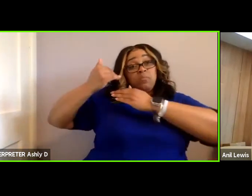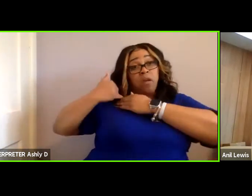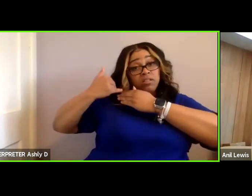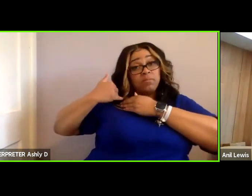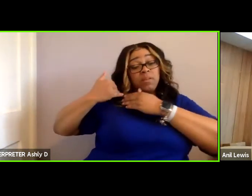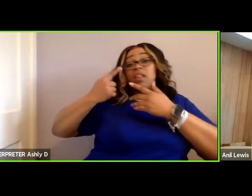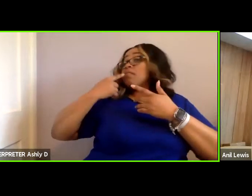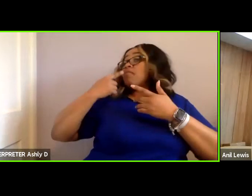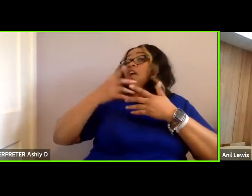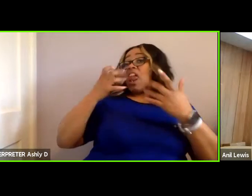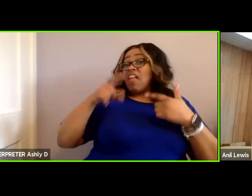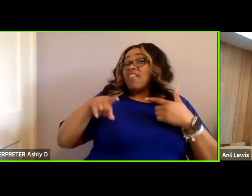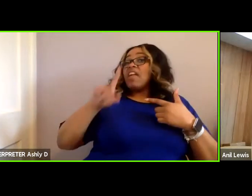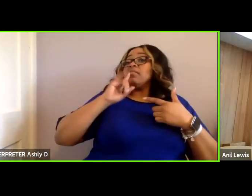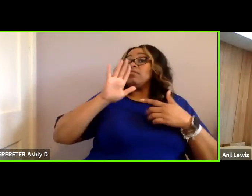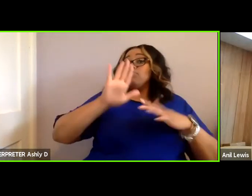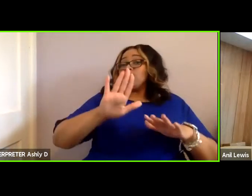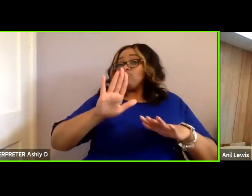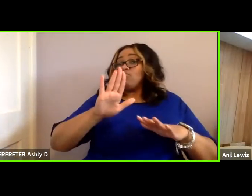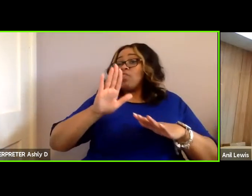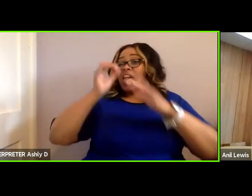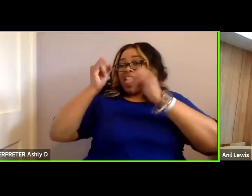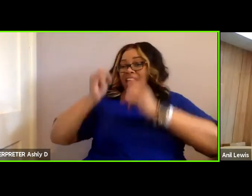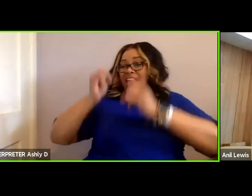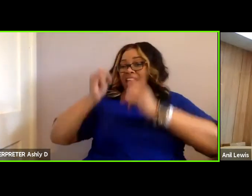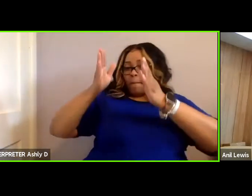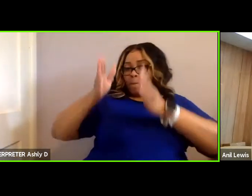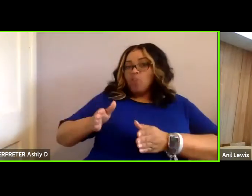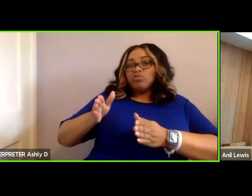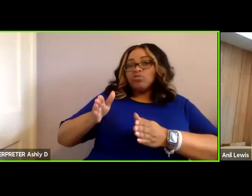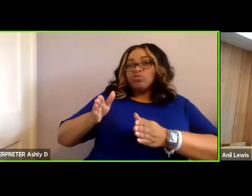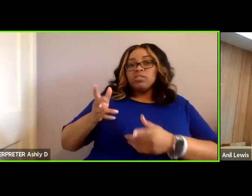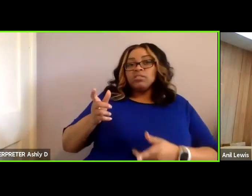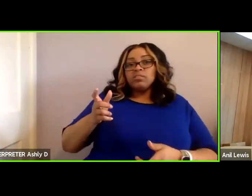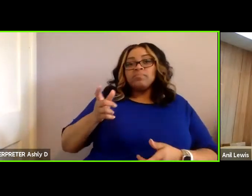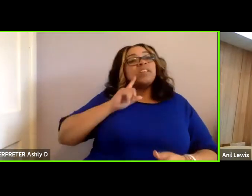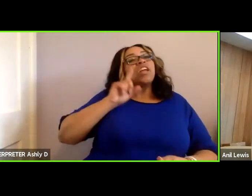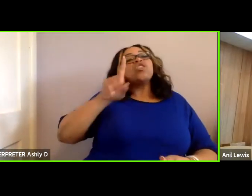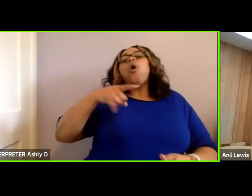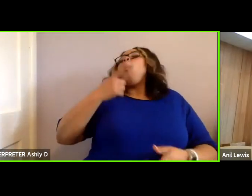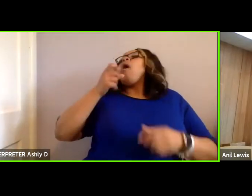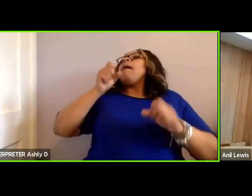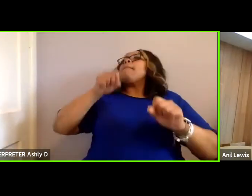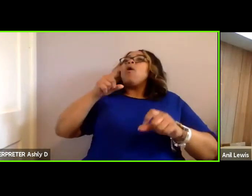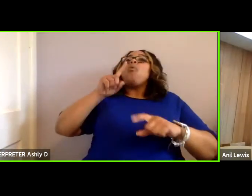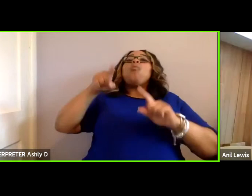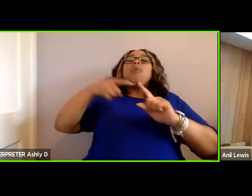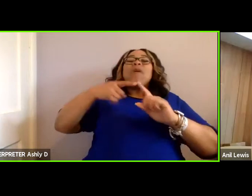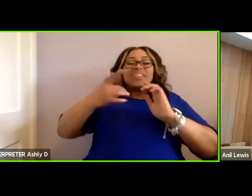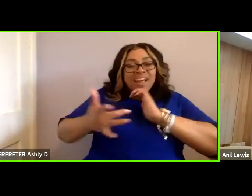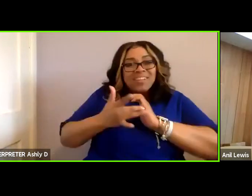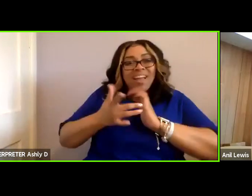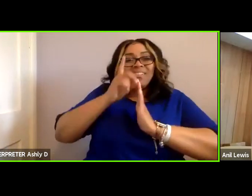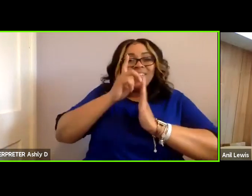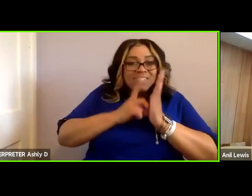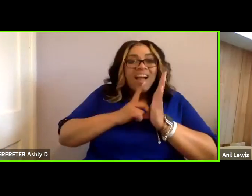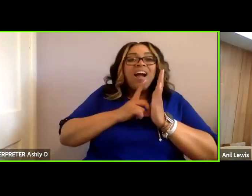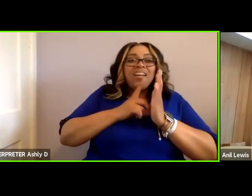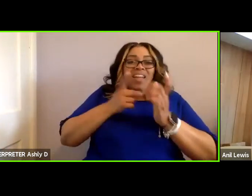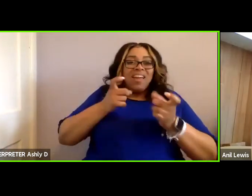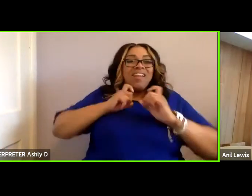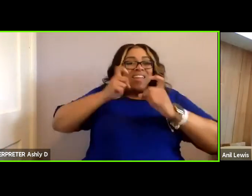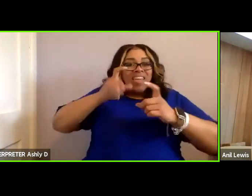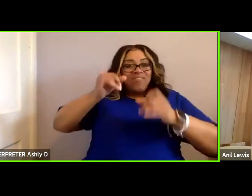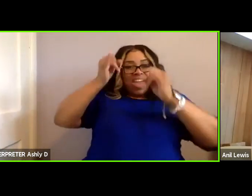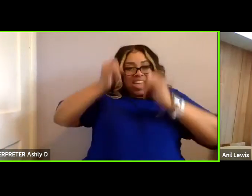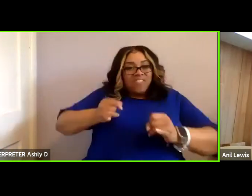this actually falls on the individual. Of course, that's only possible when the technology is designed that gives that individual the